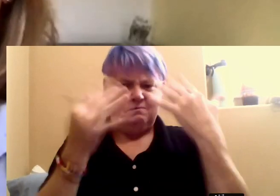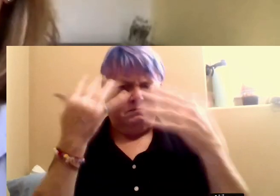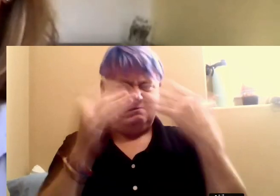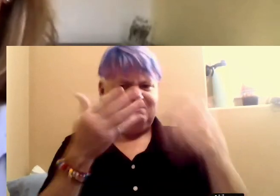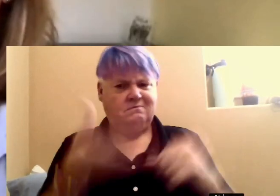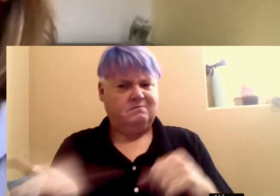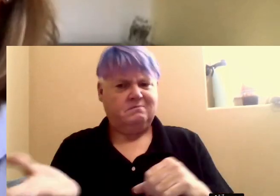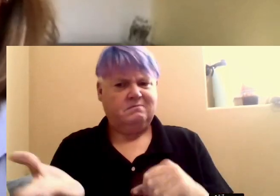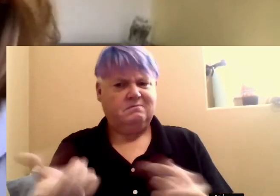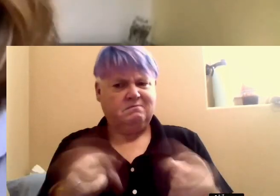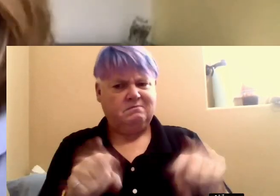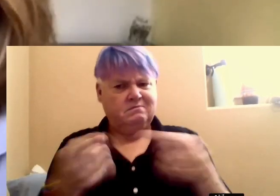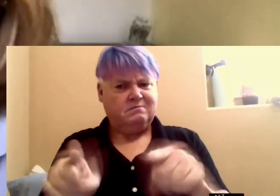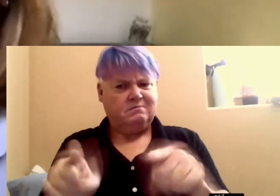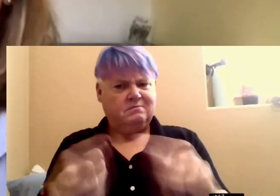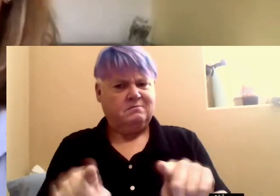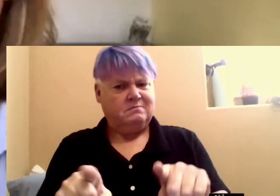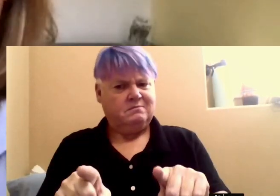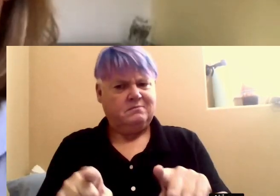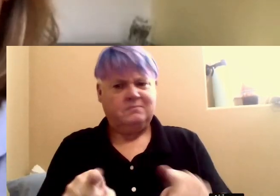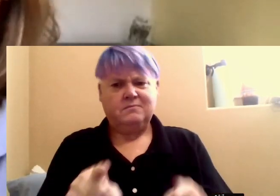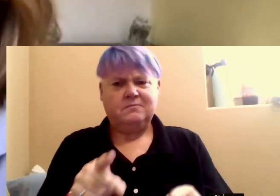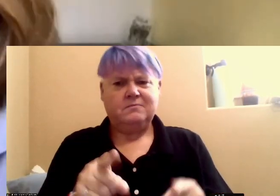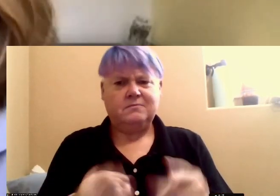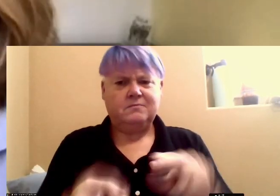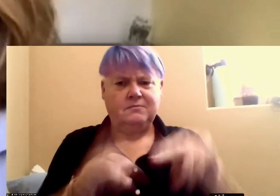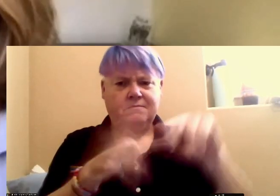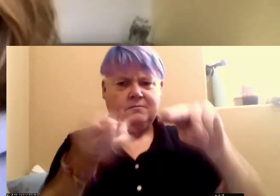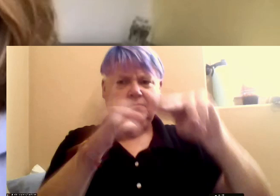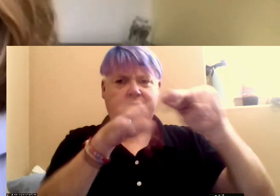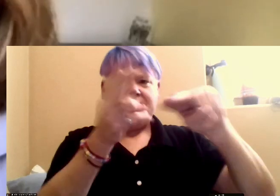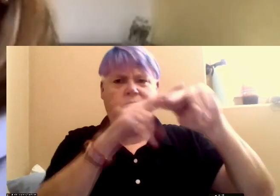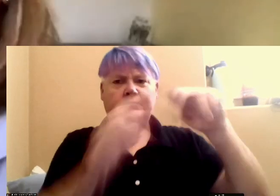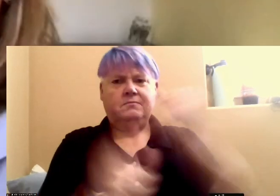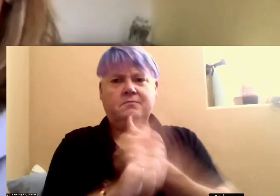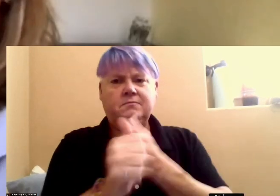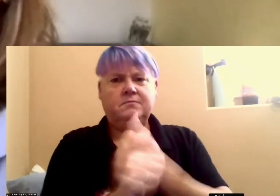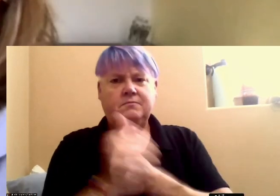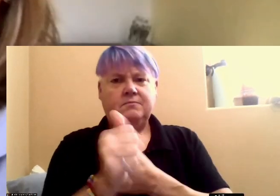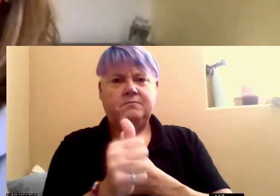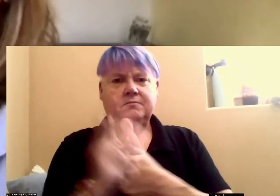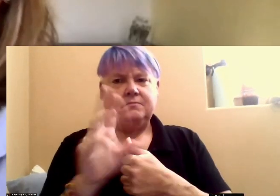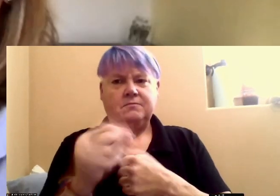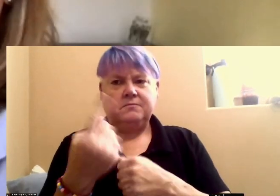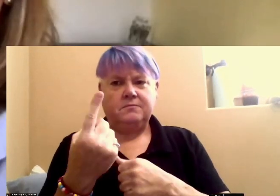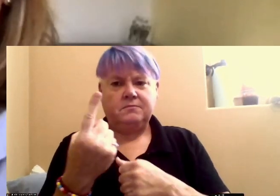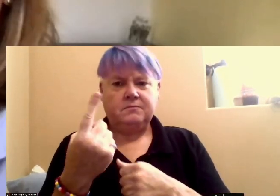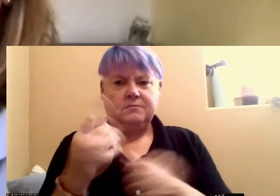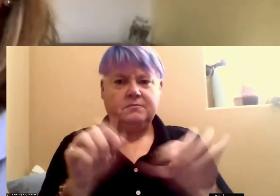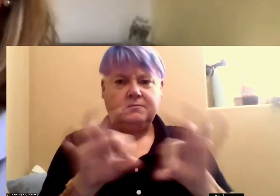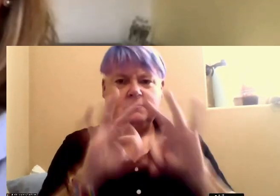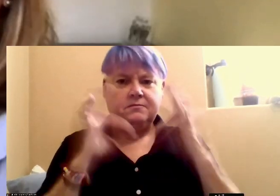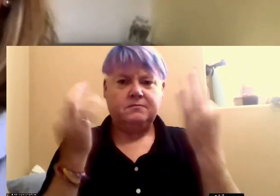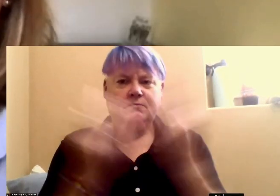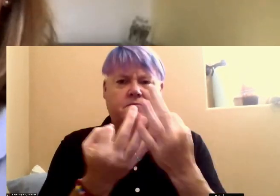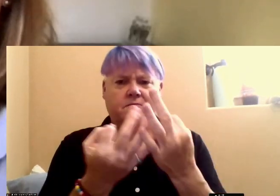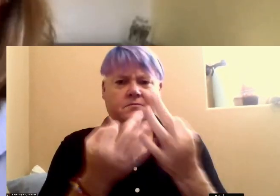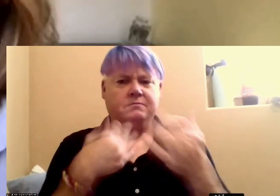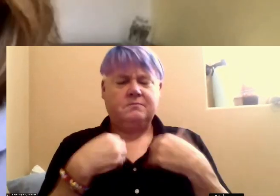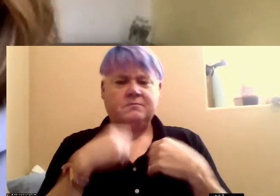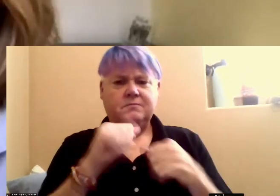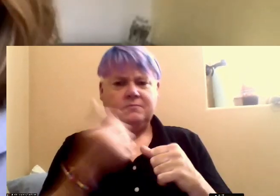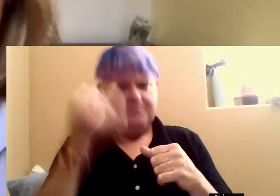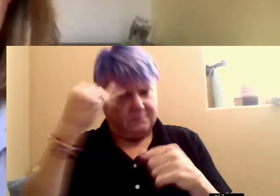escalate and become increasingly dangerous. And no one in the family will admit to having any idea of